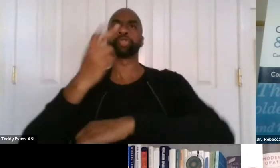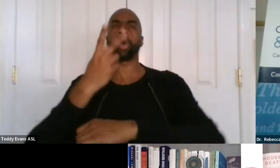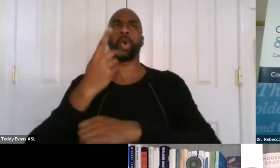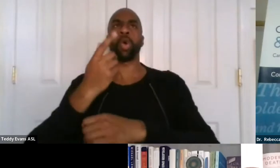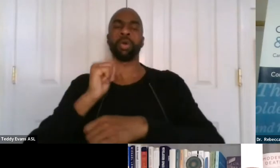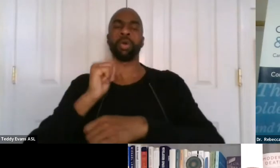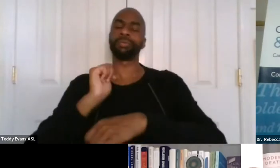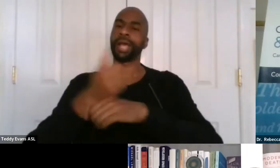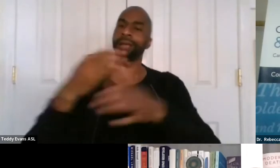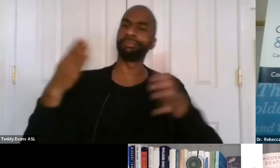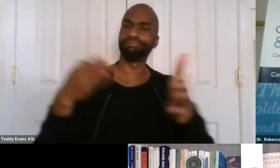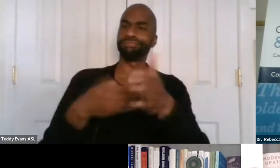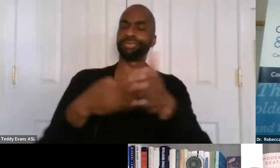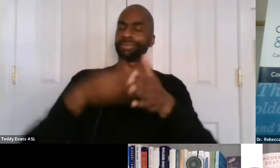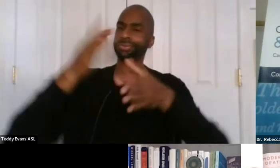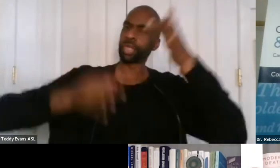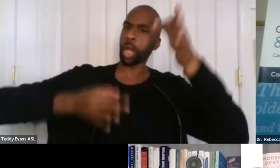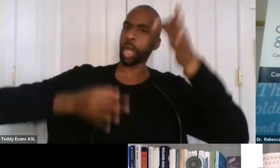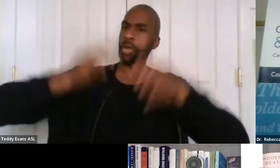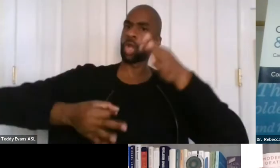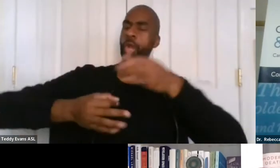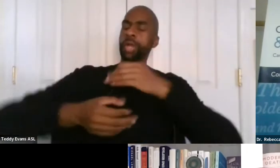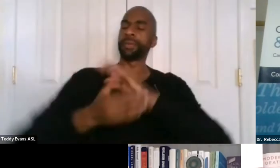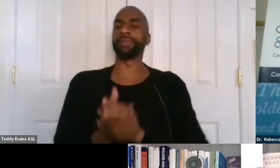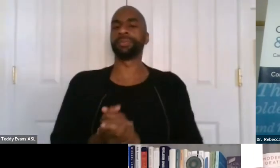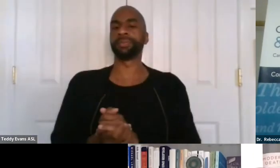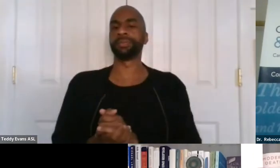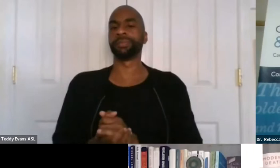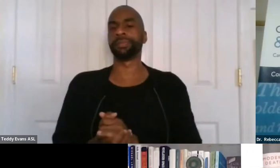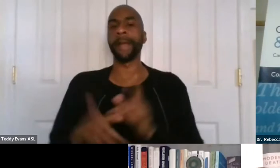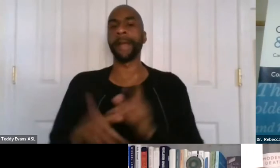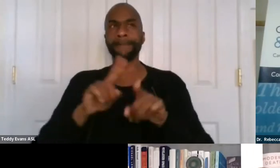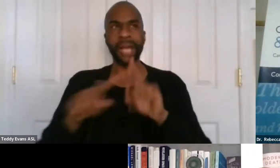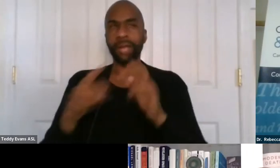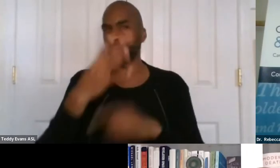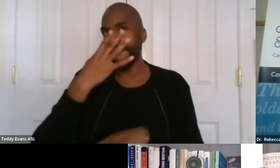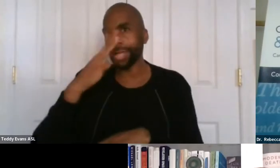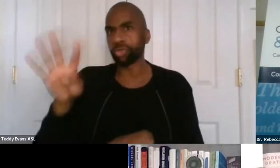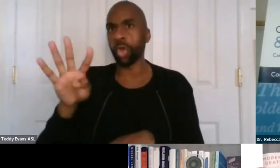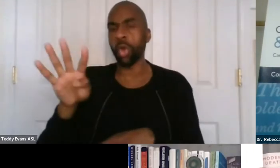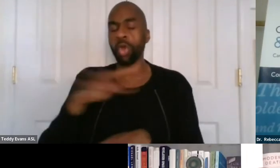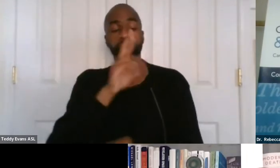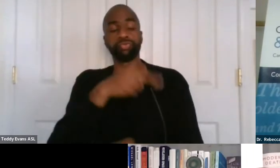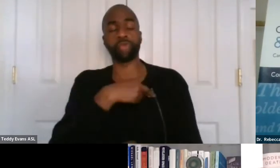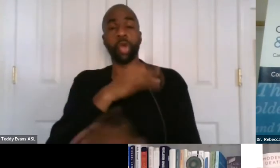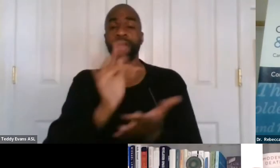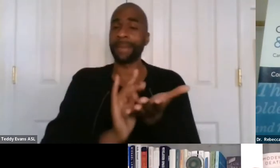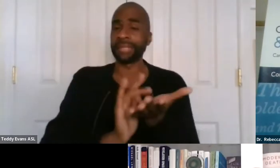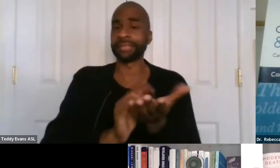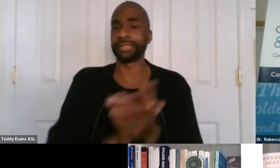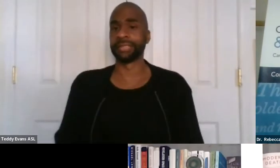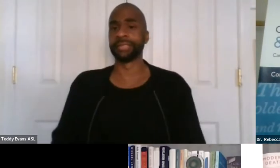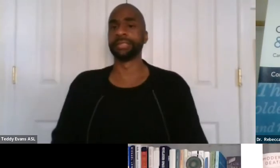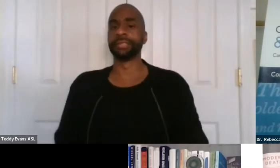family, which is completely fair, but ignores the role that medicine played and allowed itself to be played